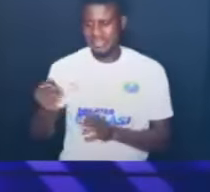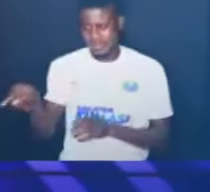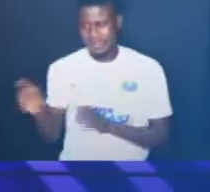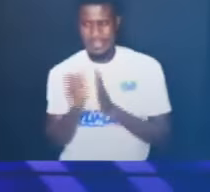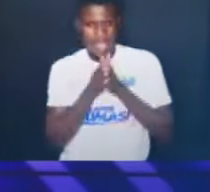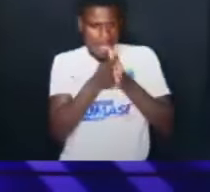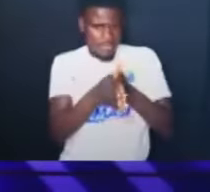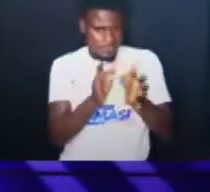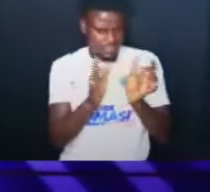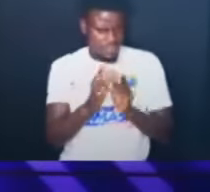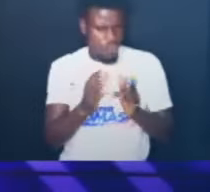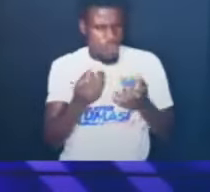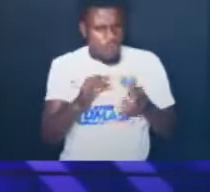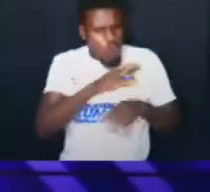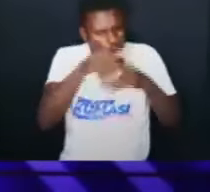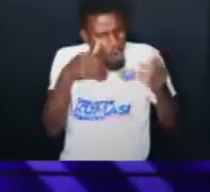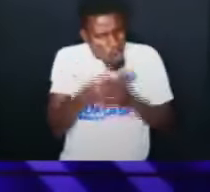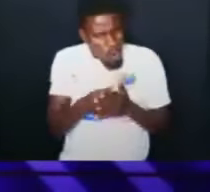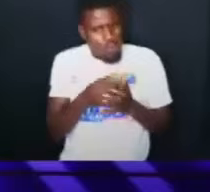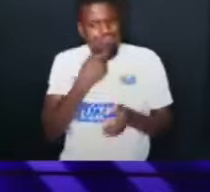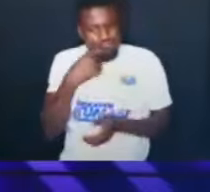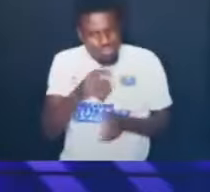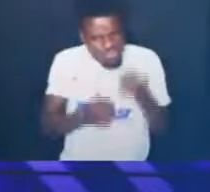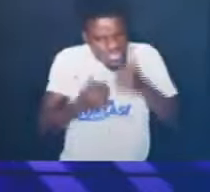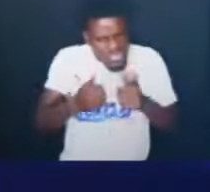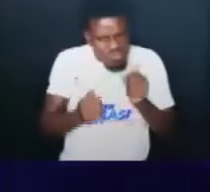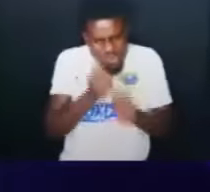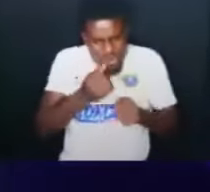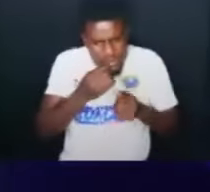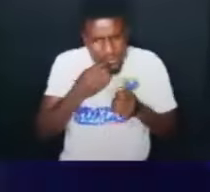the commands, which is the most important?